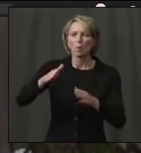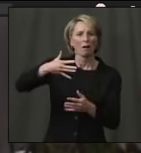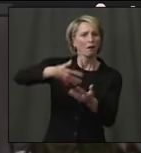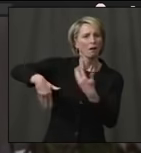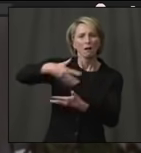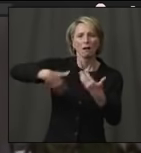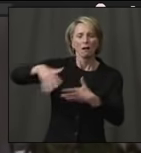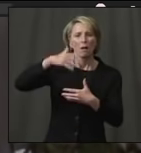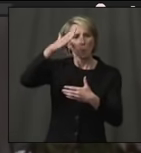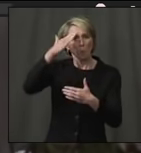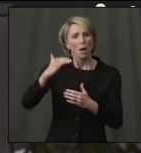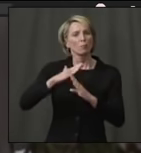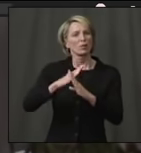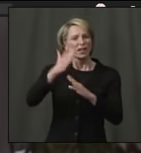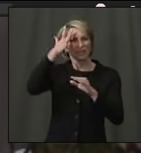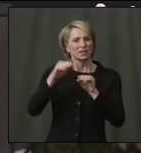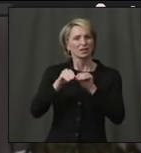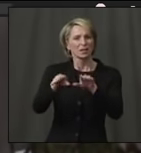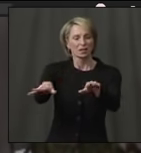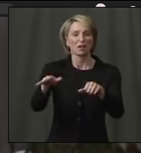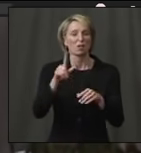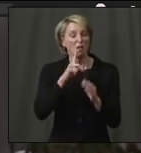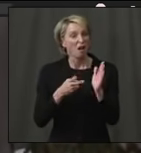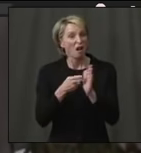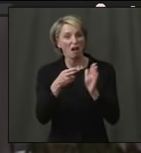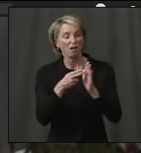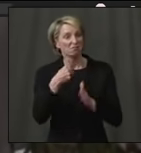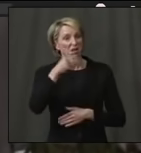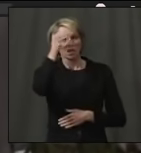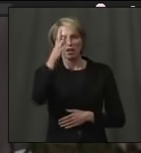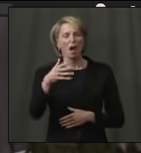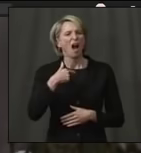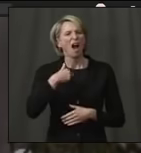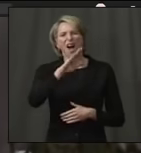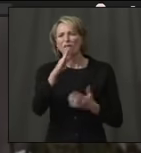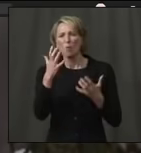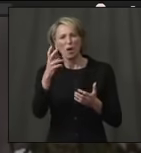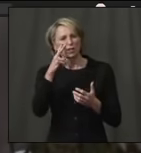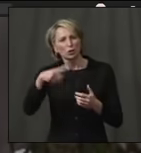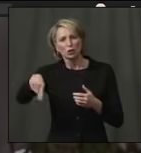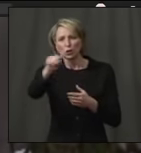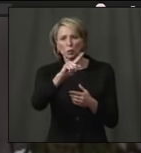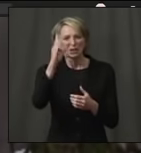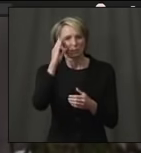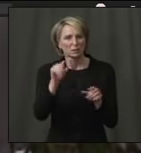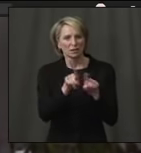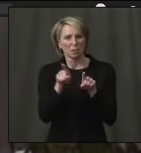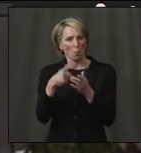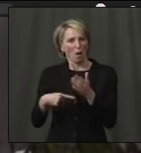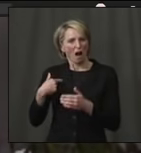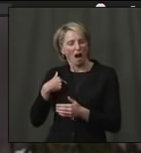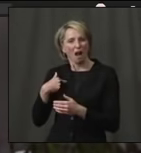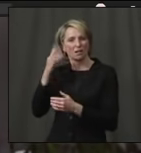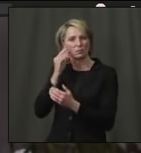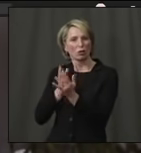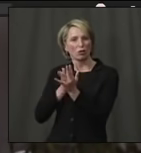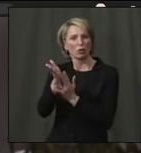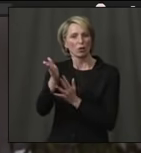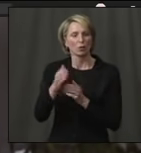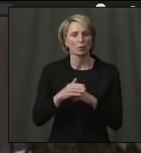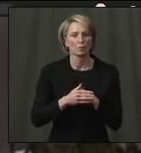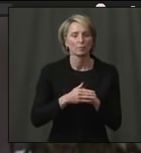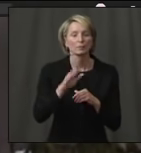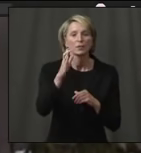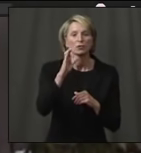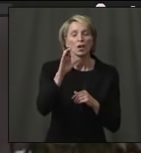sure we can control this, because God forbid, I don't want anyone I know to have to go through what I did. Did your wife catch it?